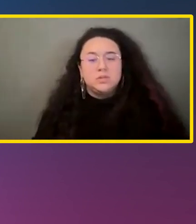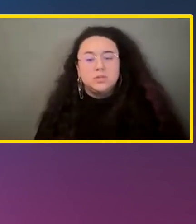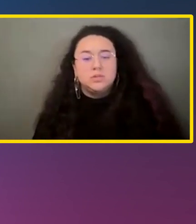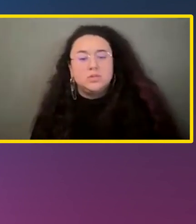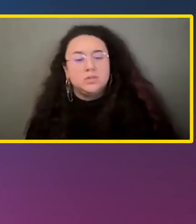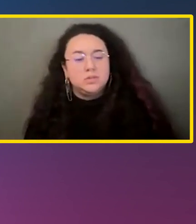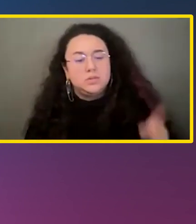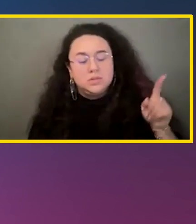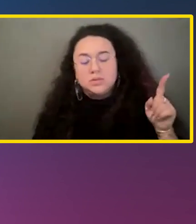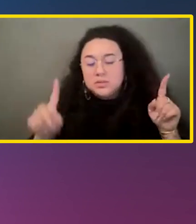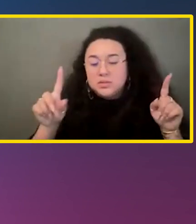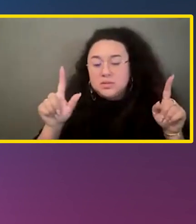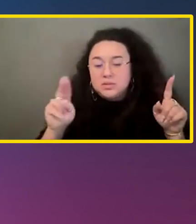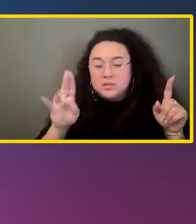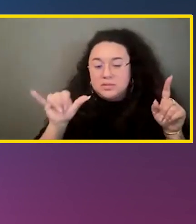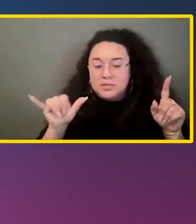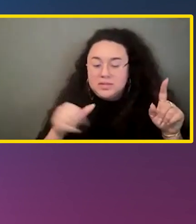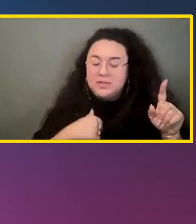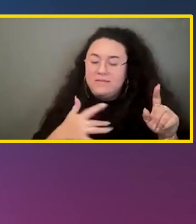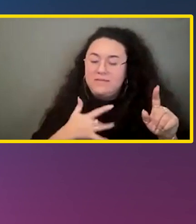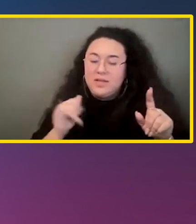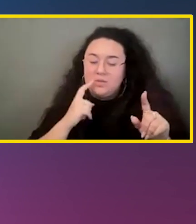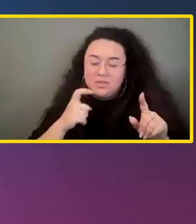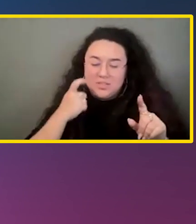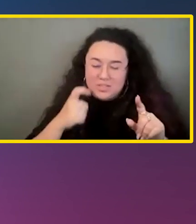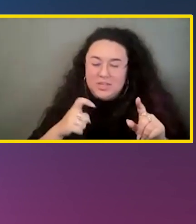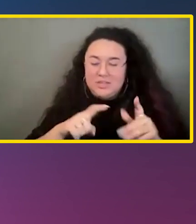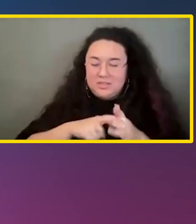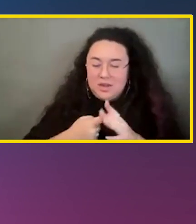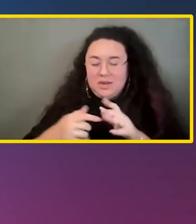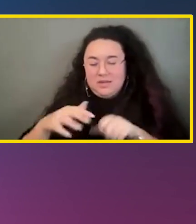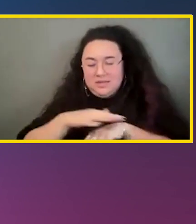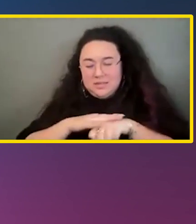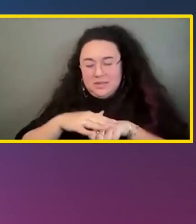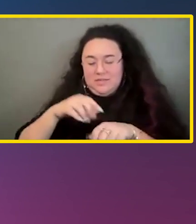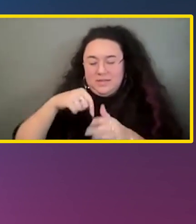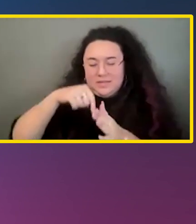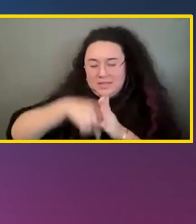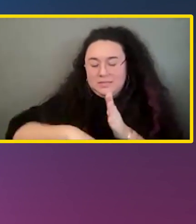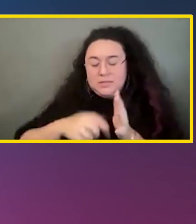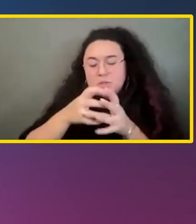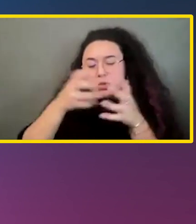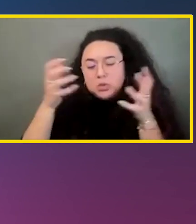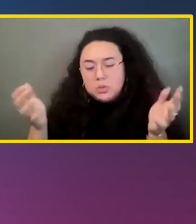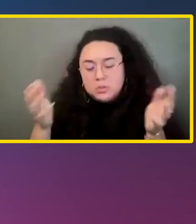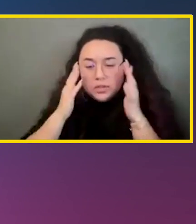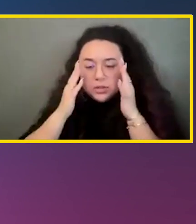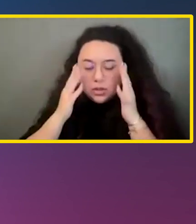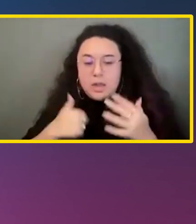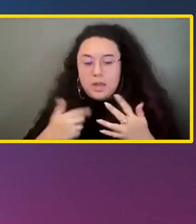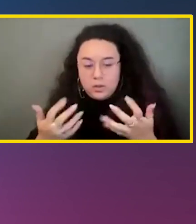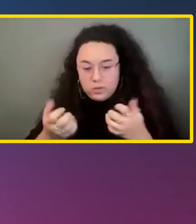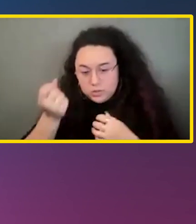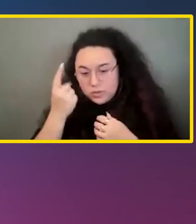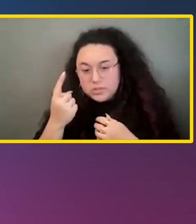feel like we're just cracking the surface here. And there's so much that I want to